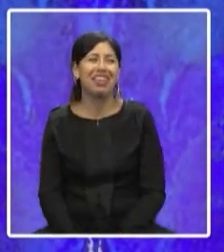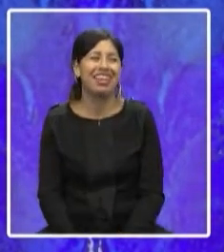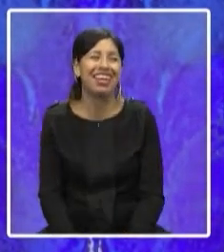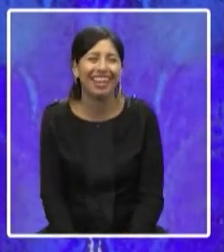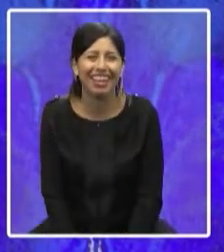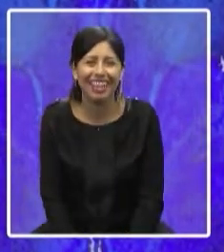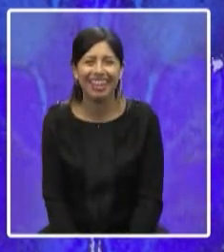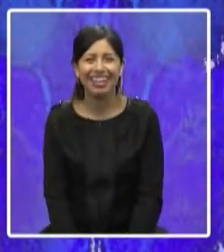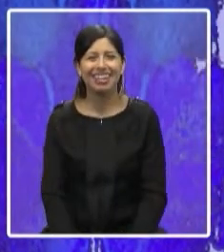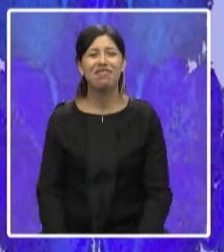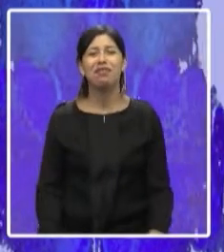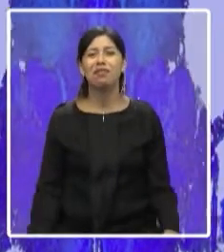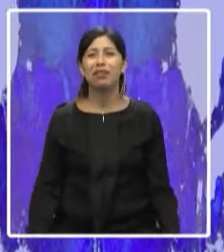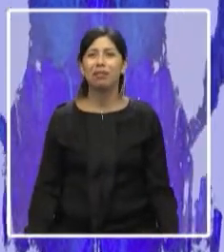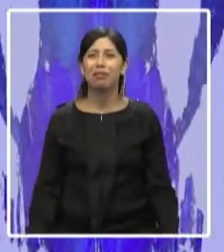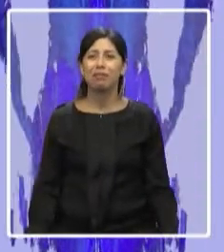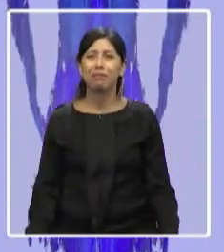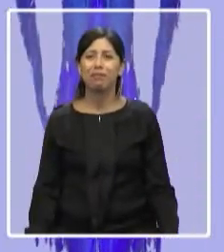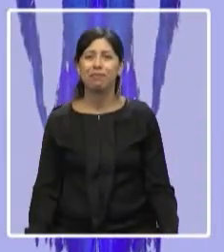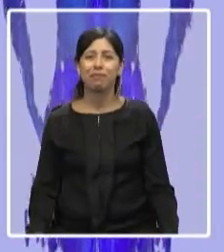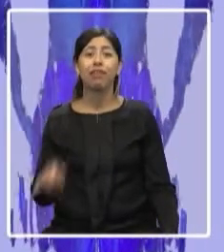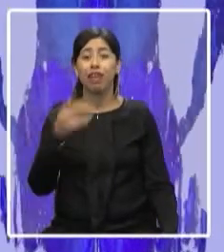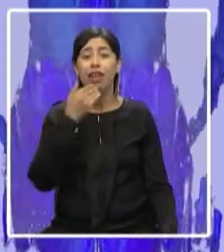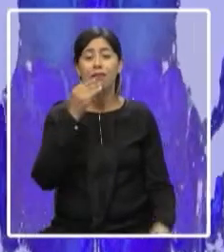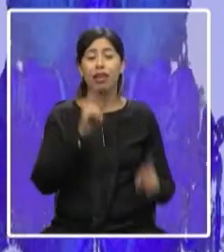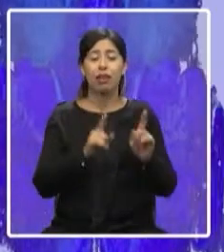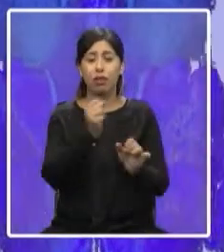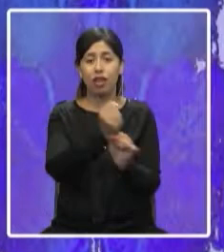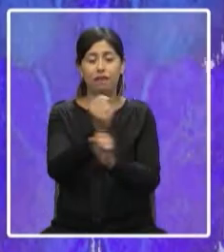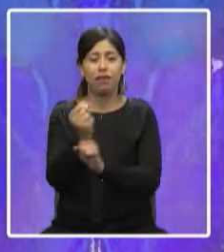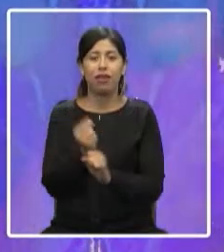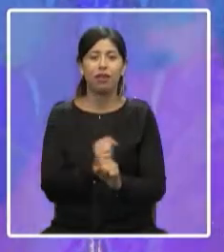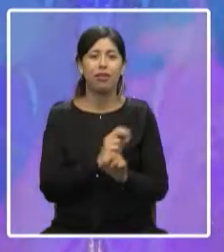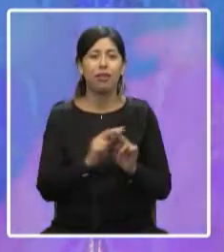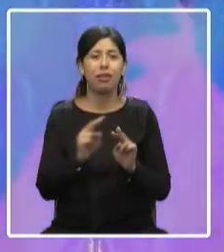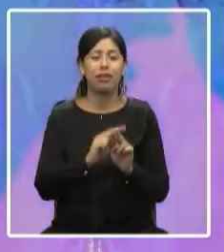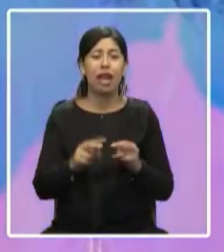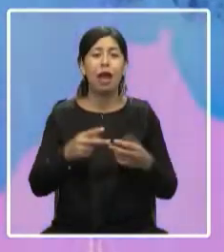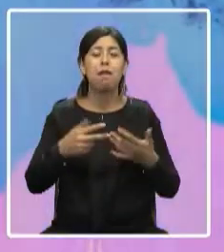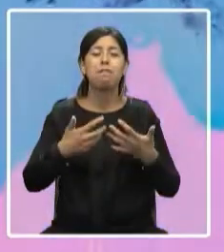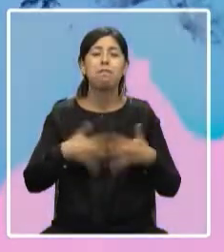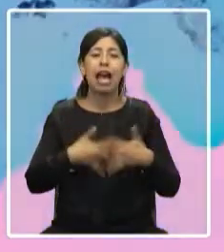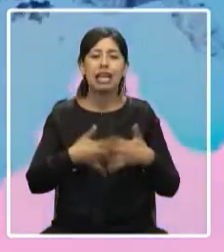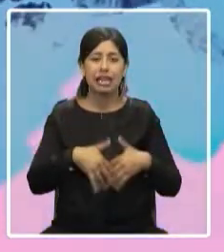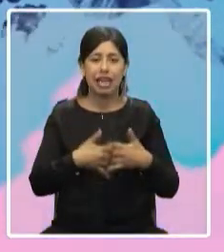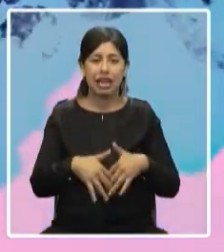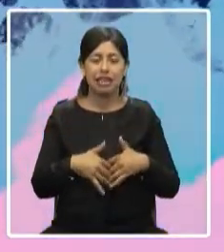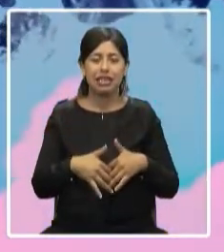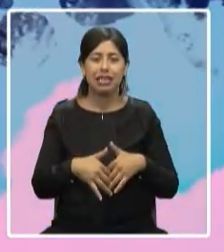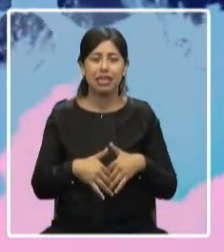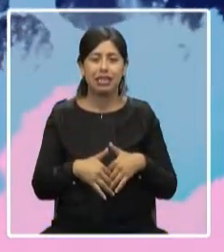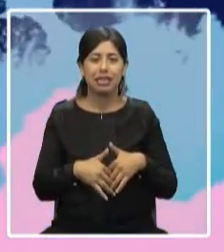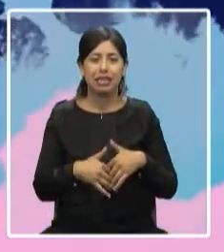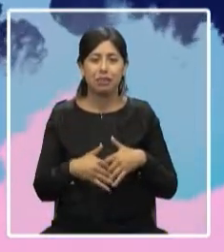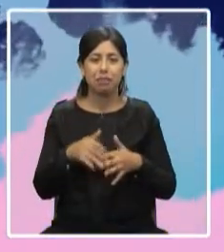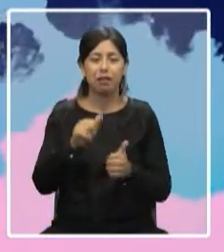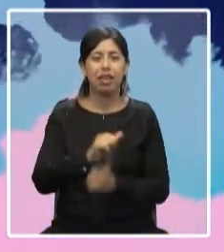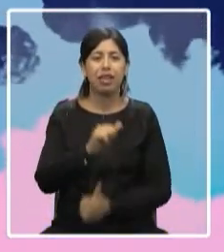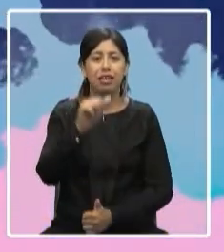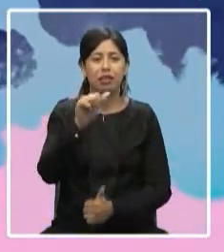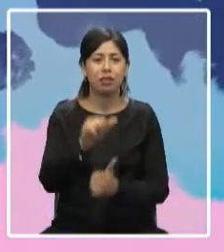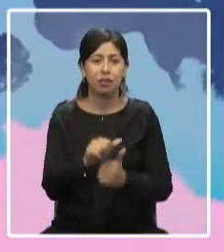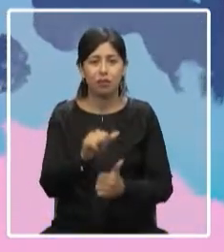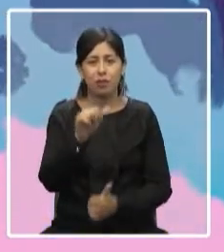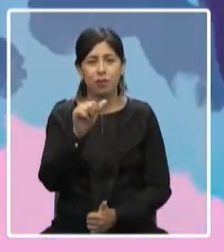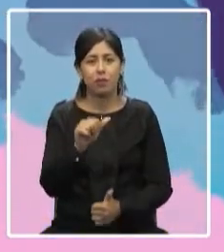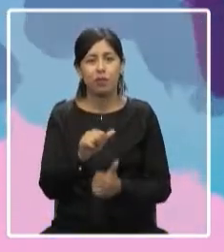machinery, measurement, timekeeping, heart rate pace, or equipment adjustment, resistance, weight. All these things